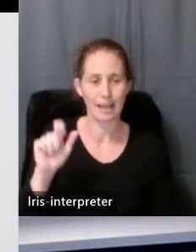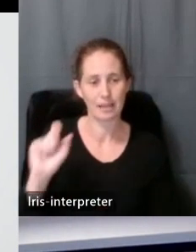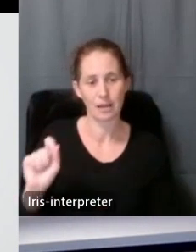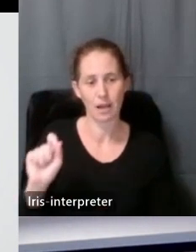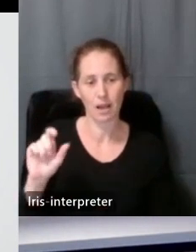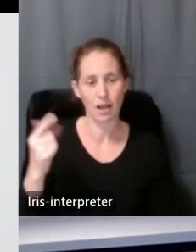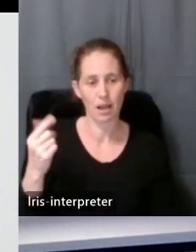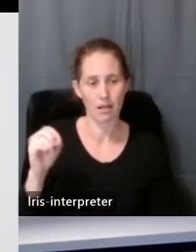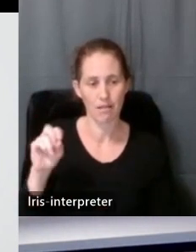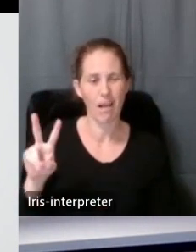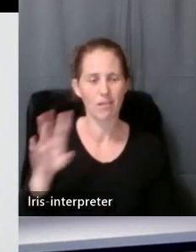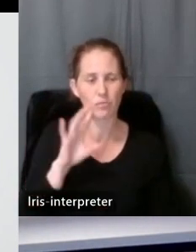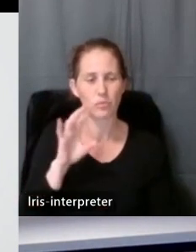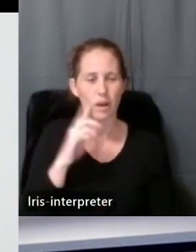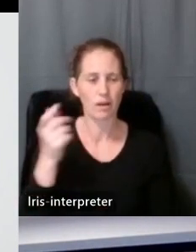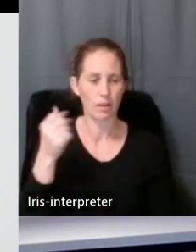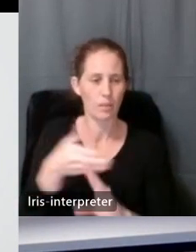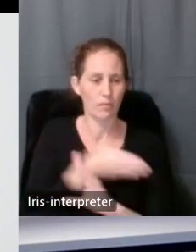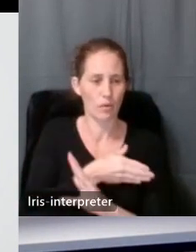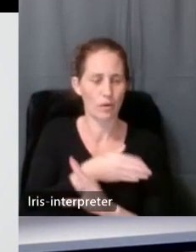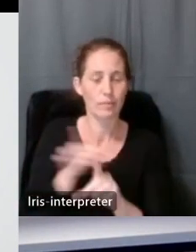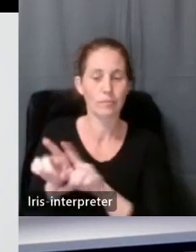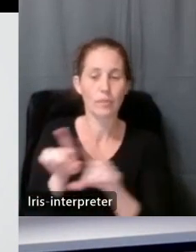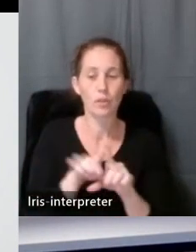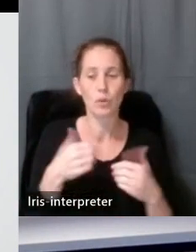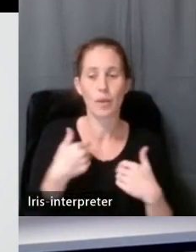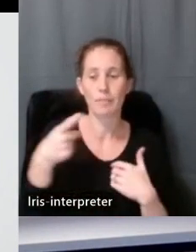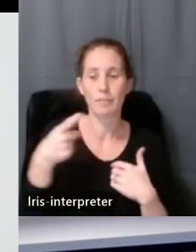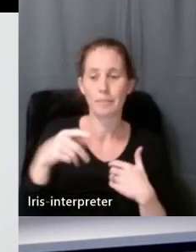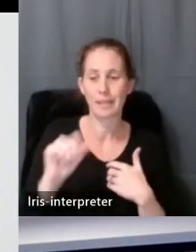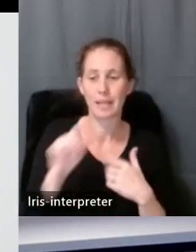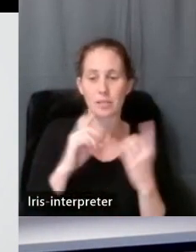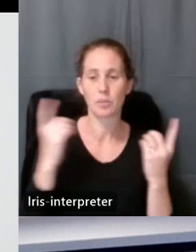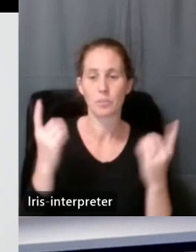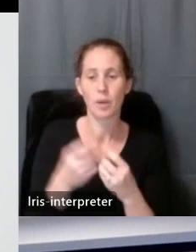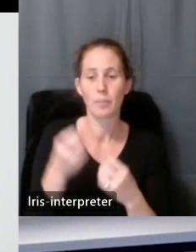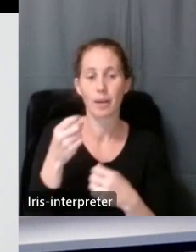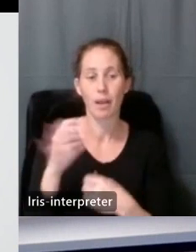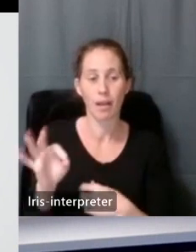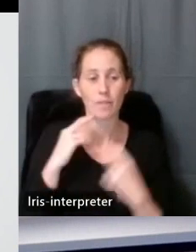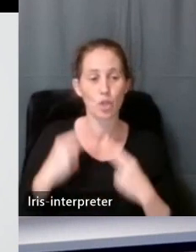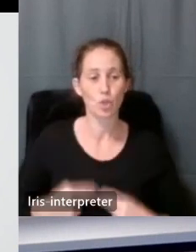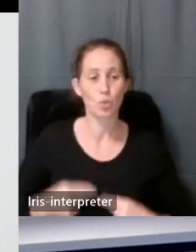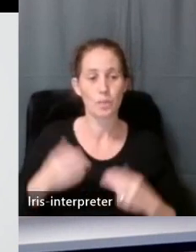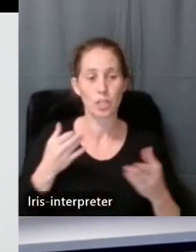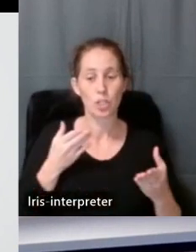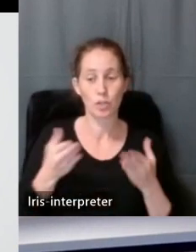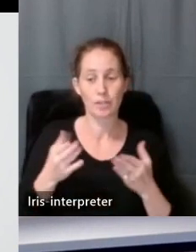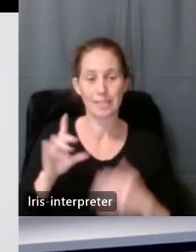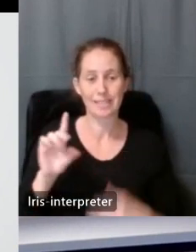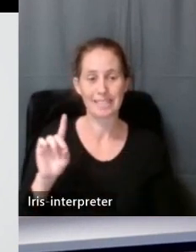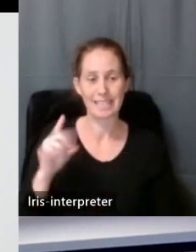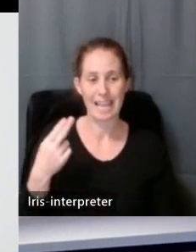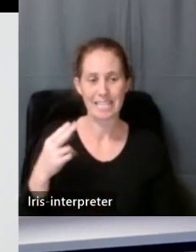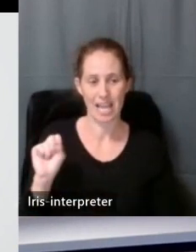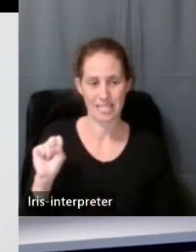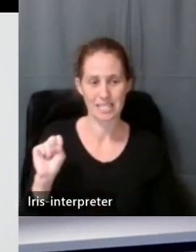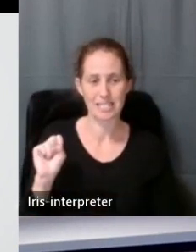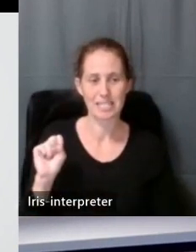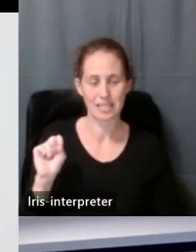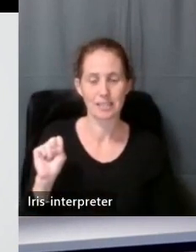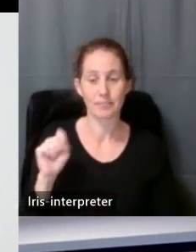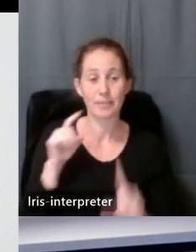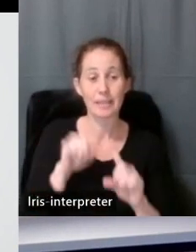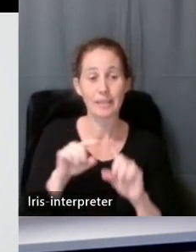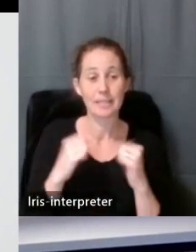ready.pa.gov. We alluded to that before. And you also have the Pennsylvania Department of Human Services, DHS.